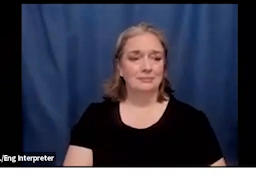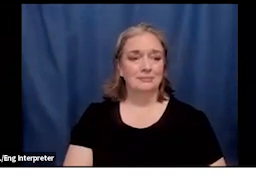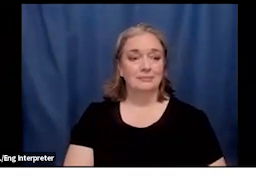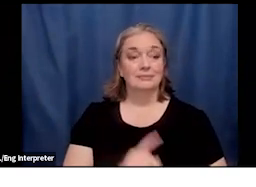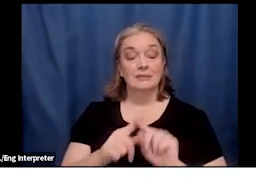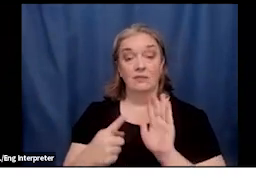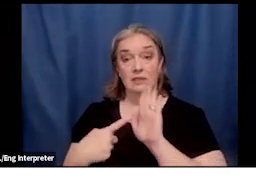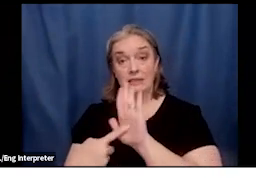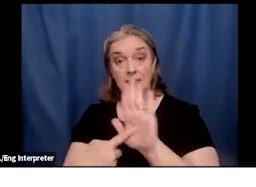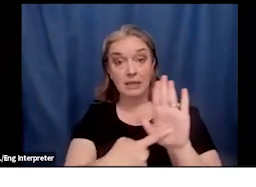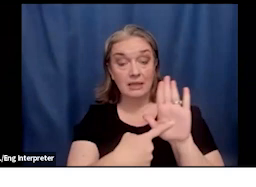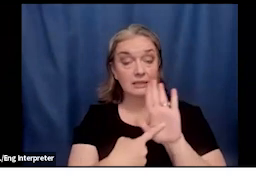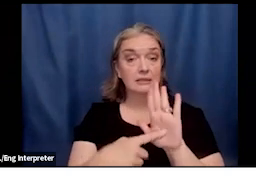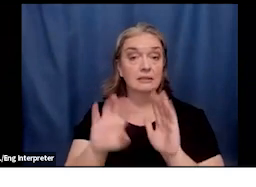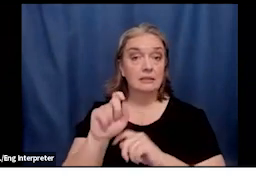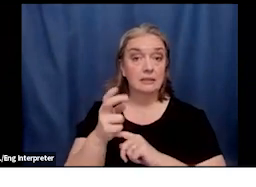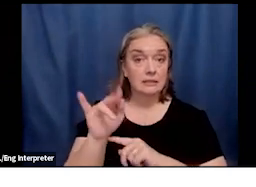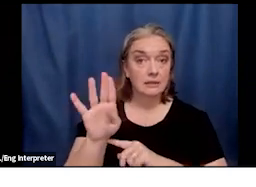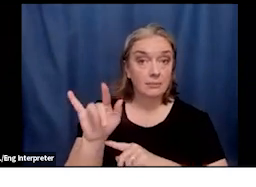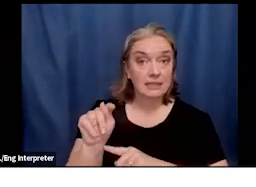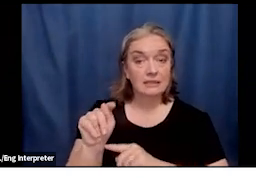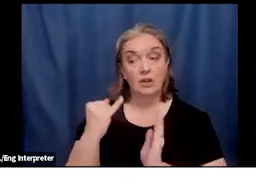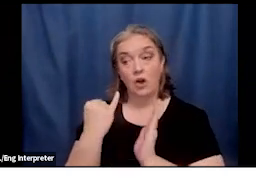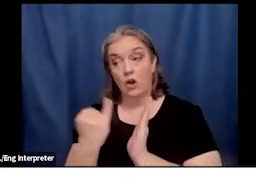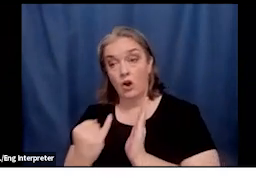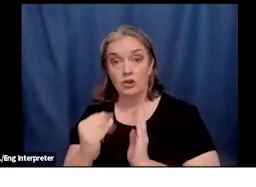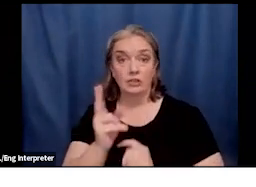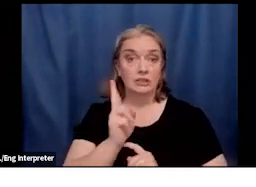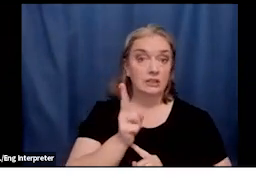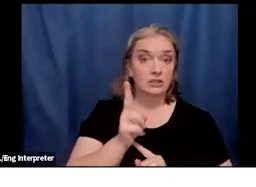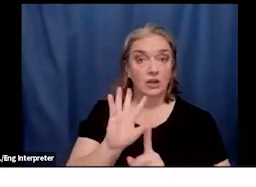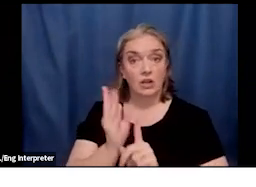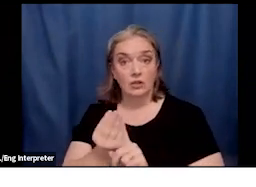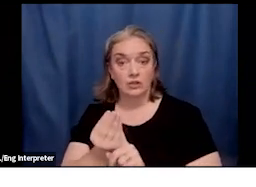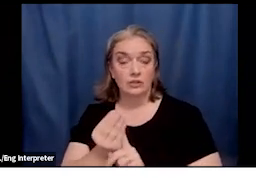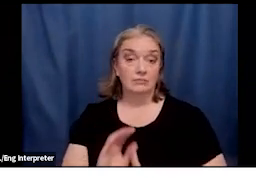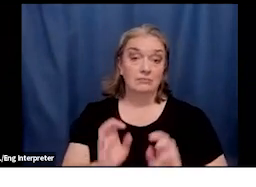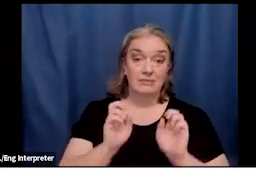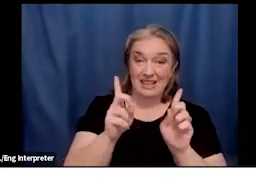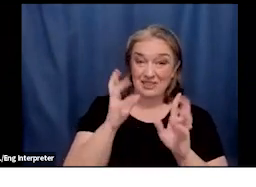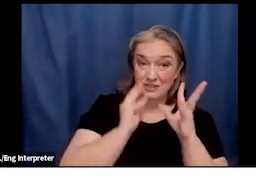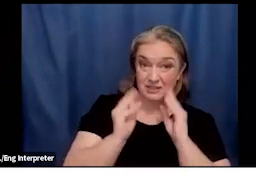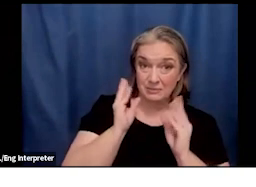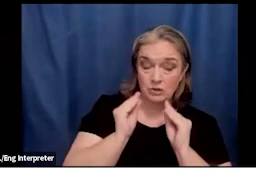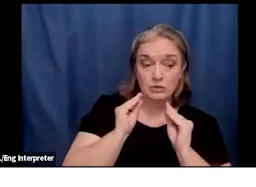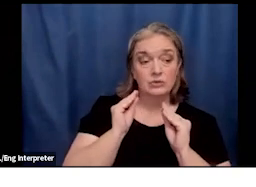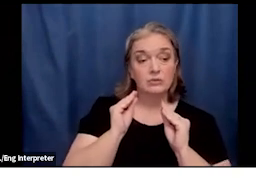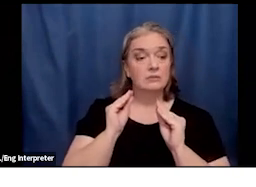Displays such as exhibits, whether that's art or history or cultural related, educational